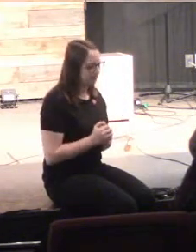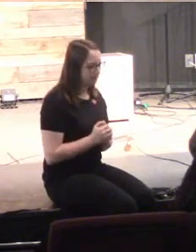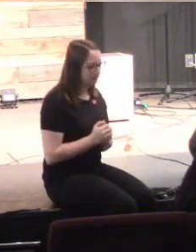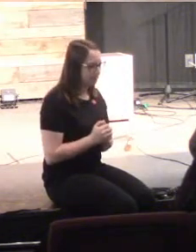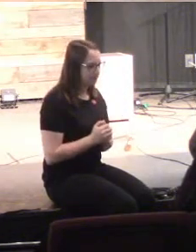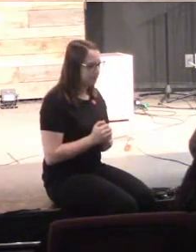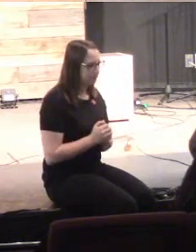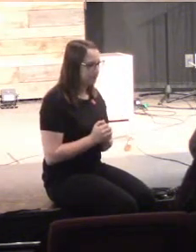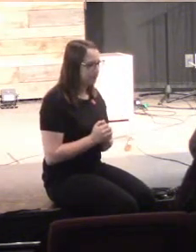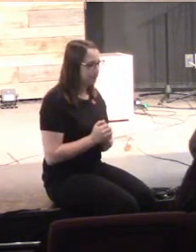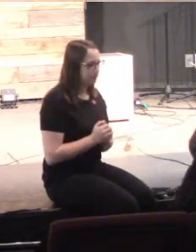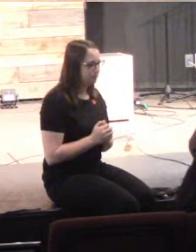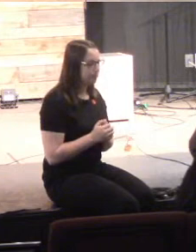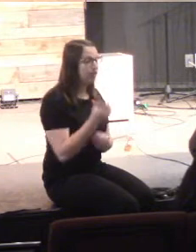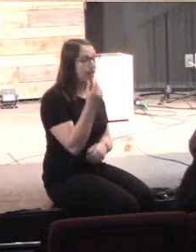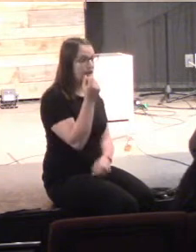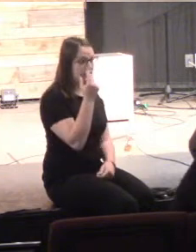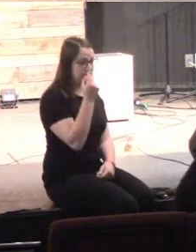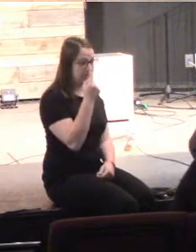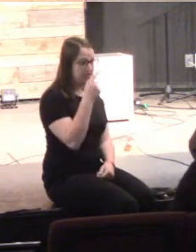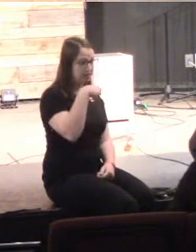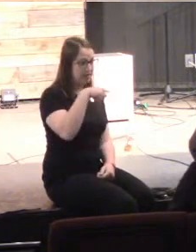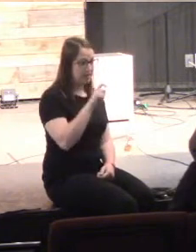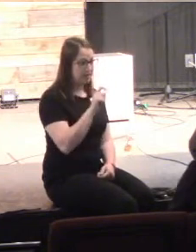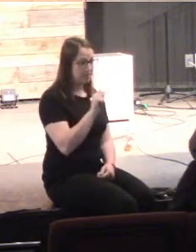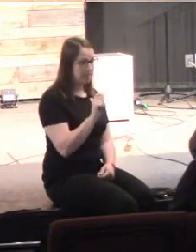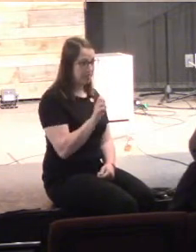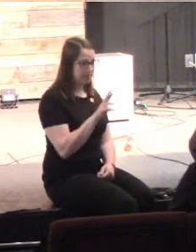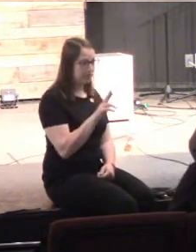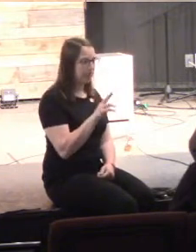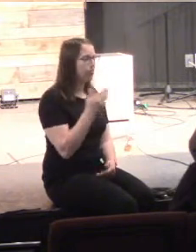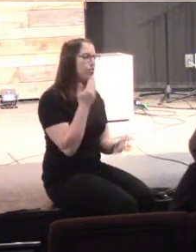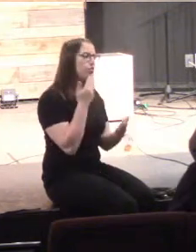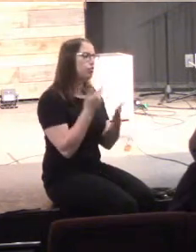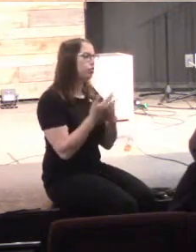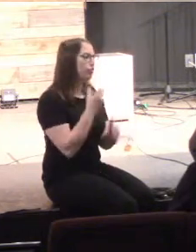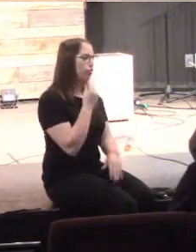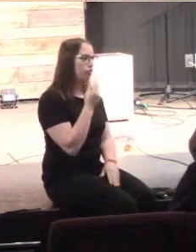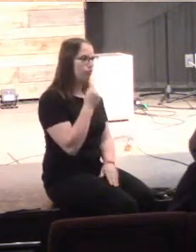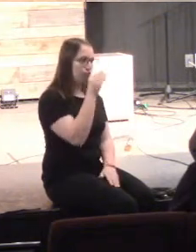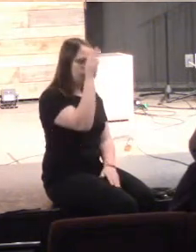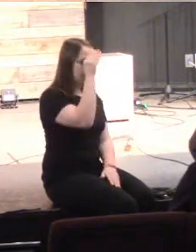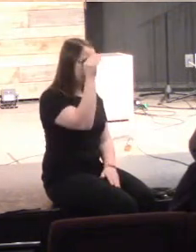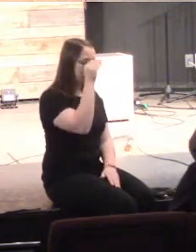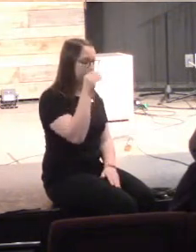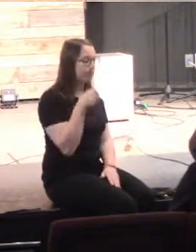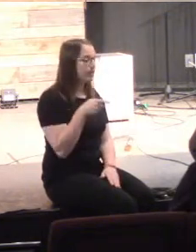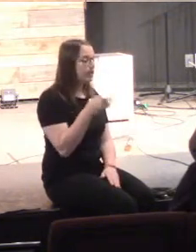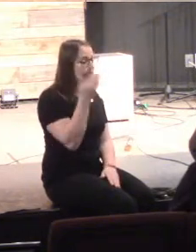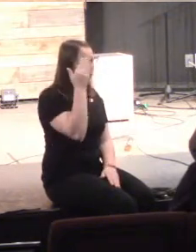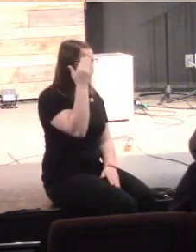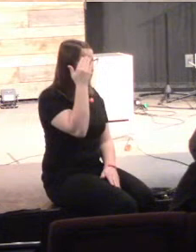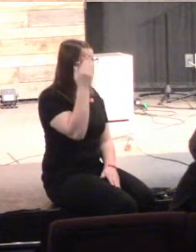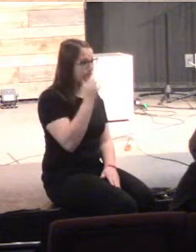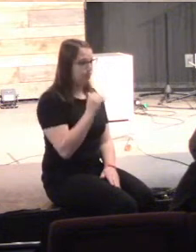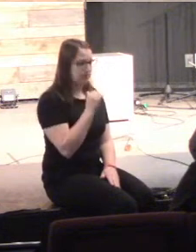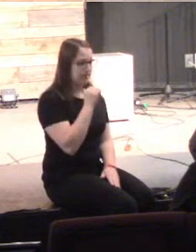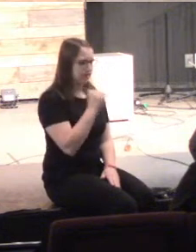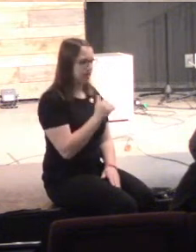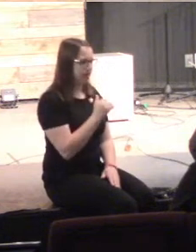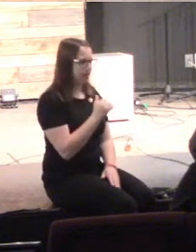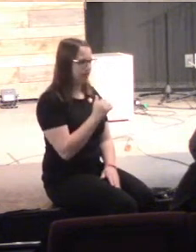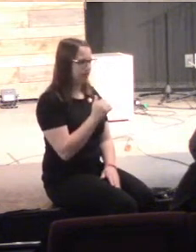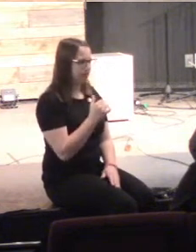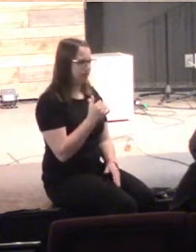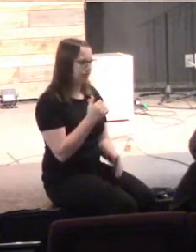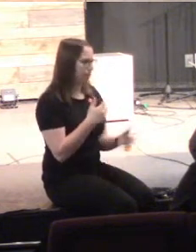14. Now, you keep in mind that Peter was a good Jewish boy. He knew not to associate with